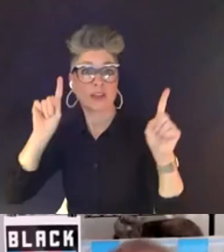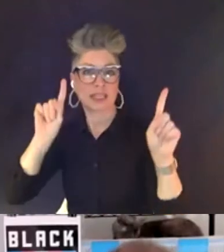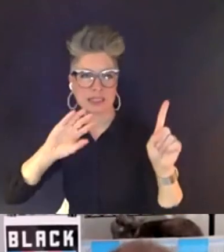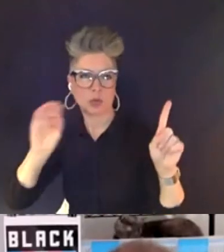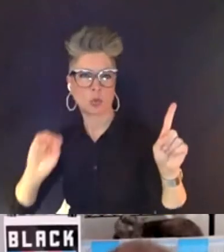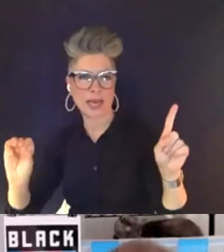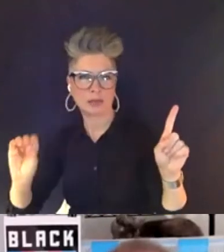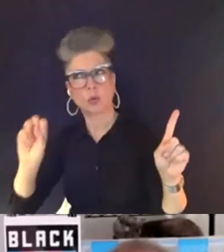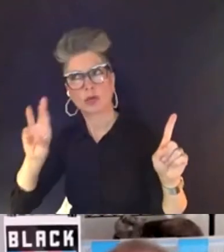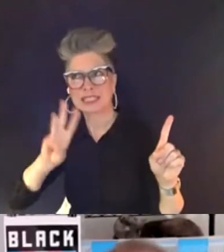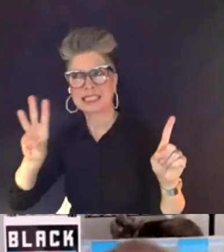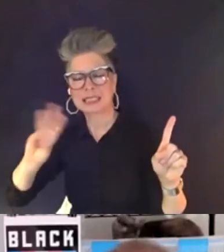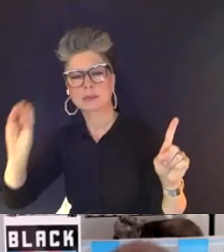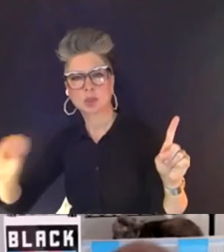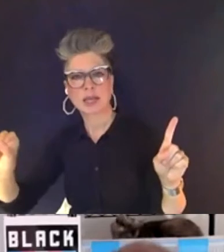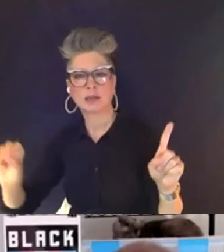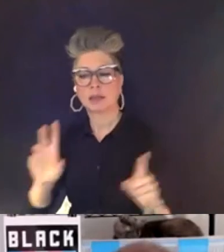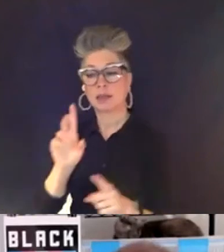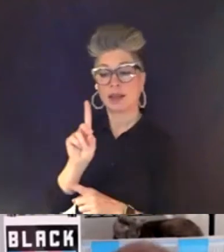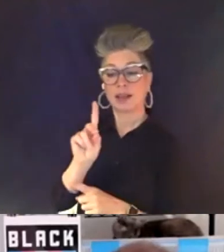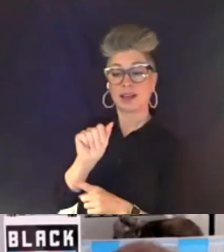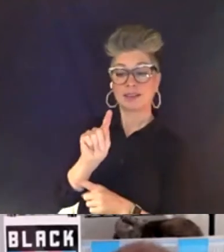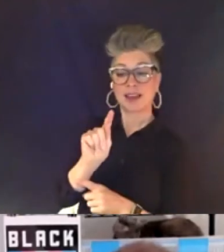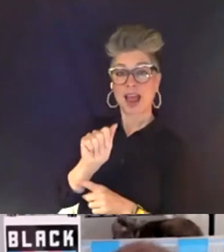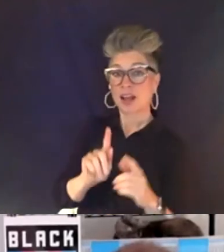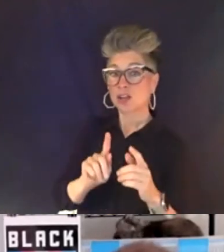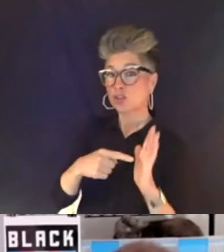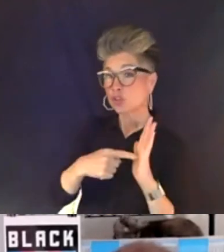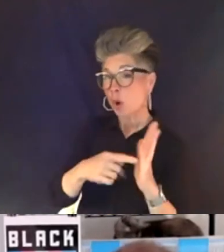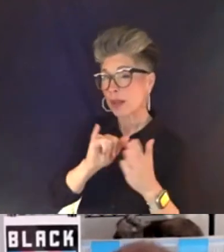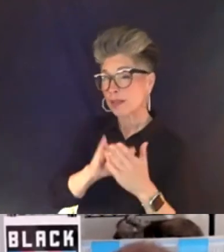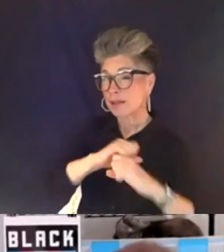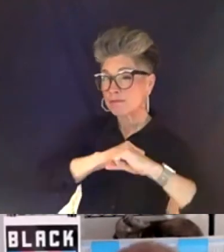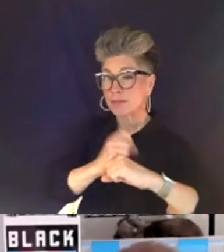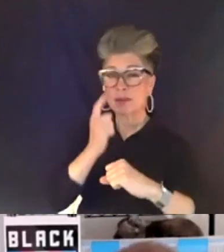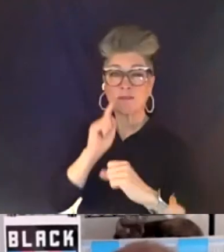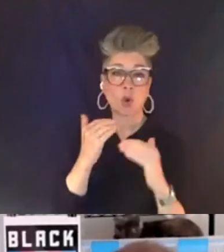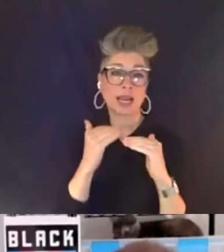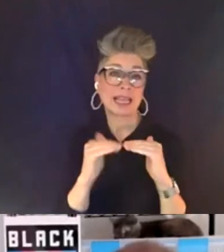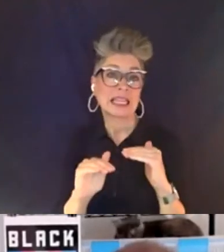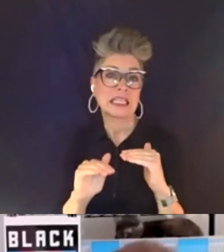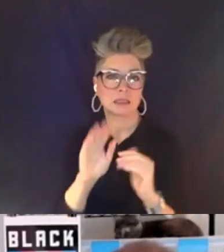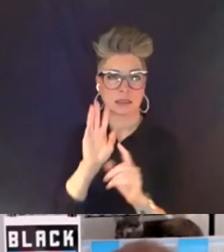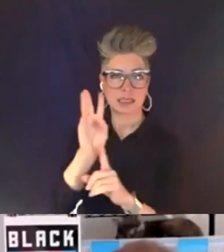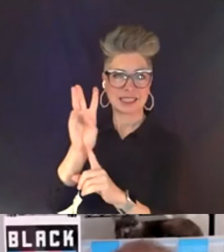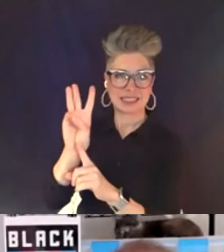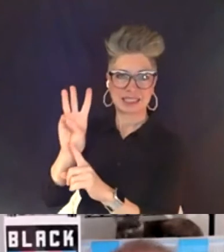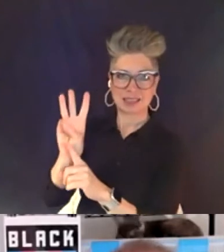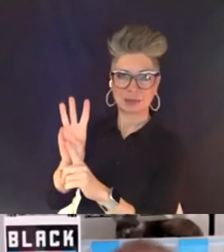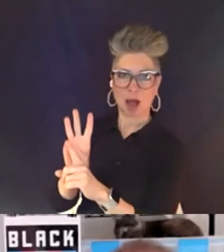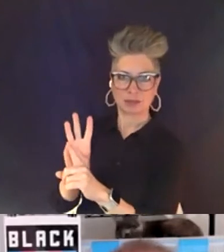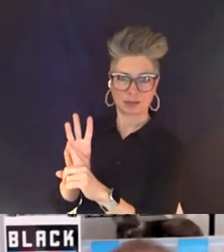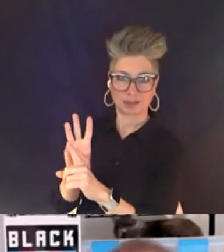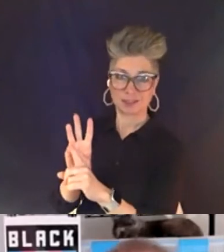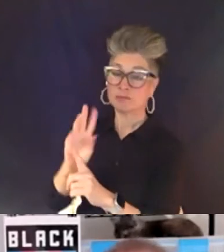data is currently emerging that we are protected for at least 6 months. And that's part of the nuance of this, is that